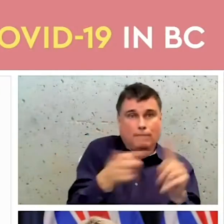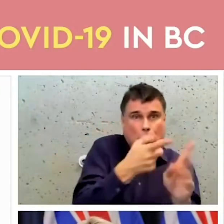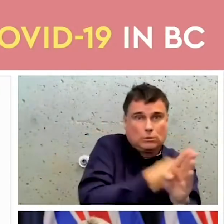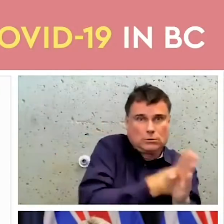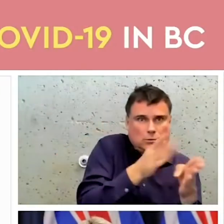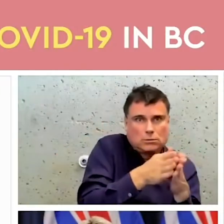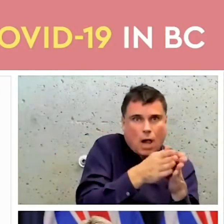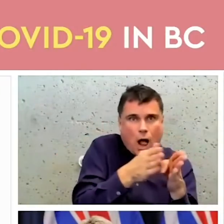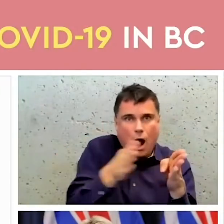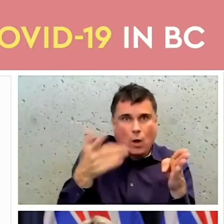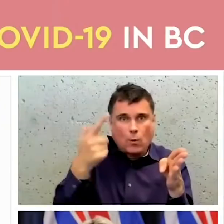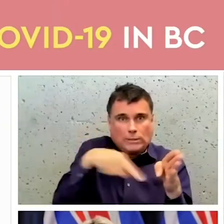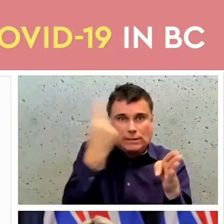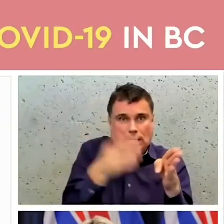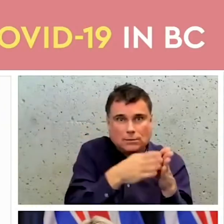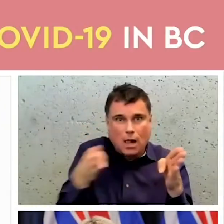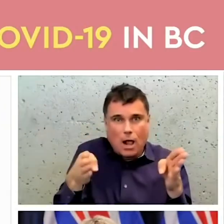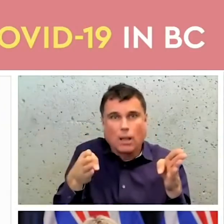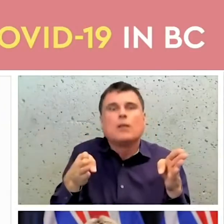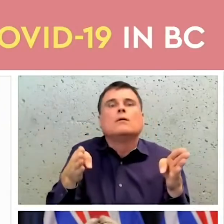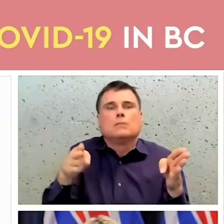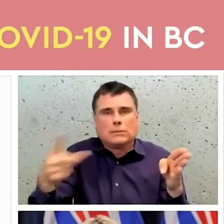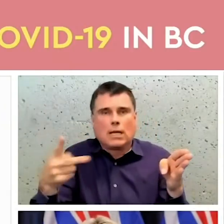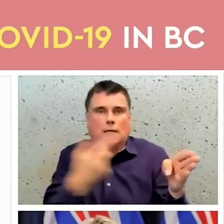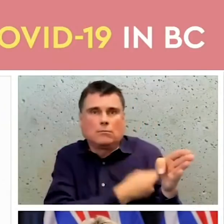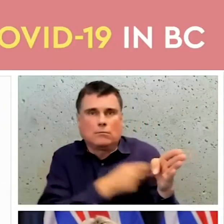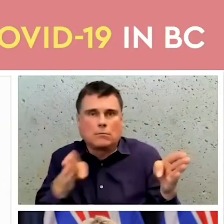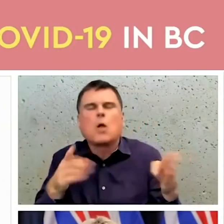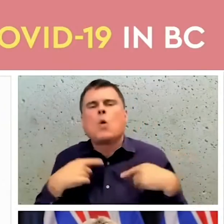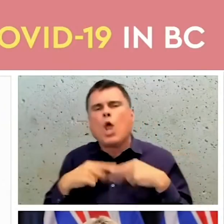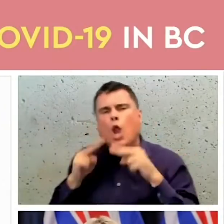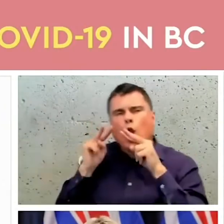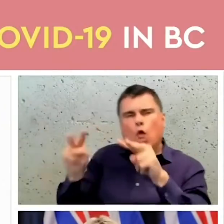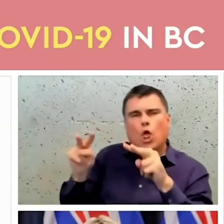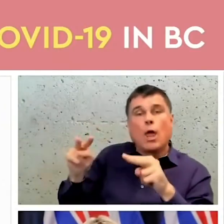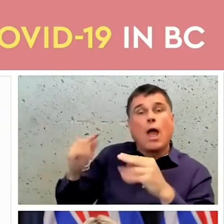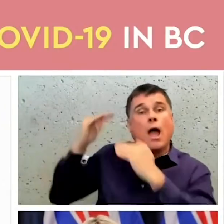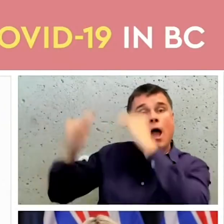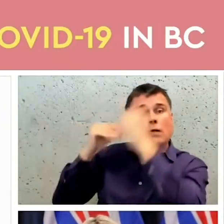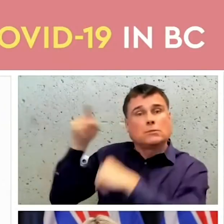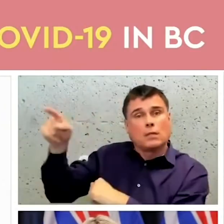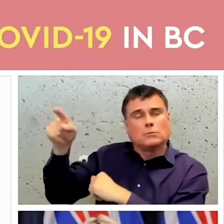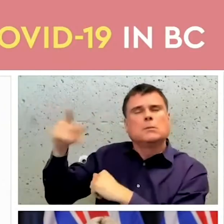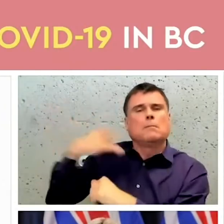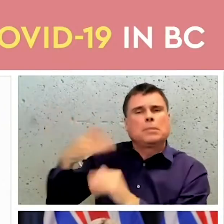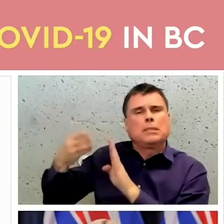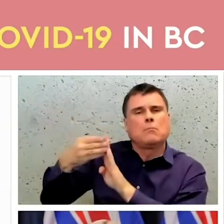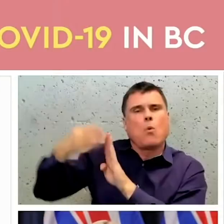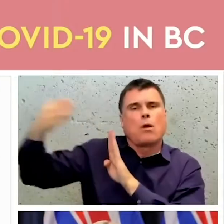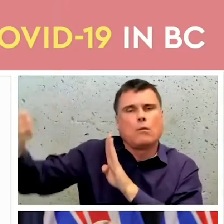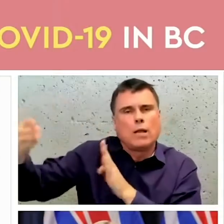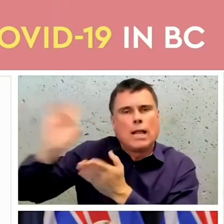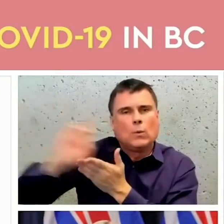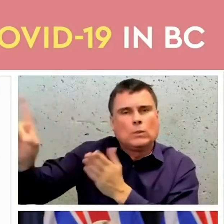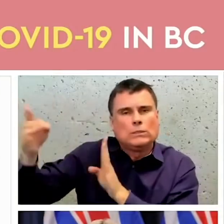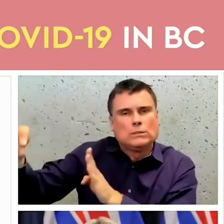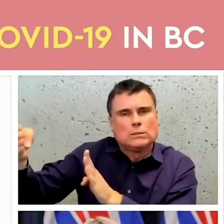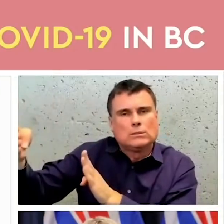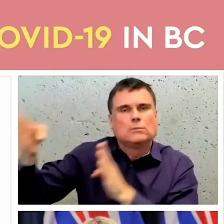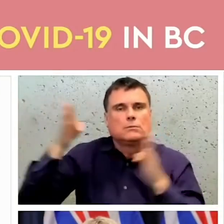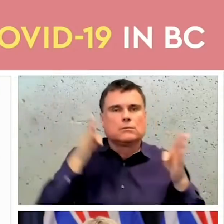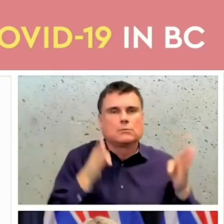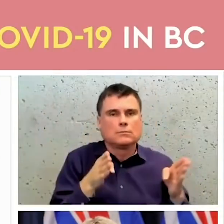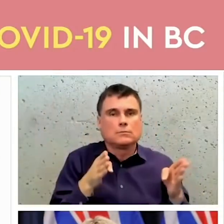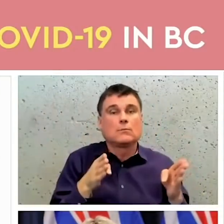gives stronger and longer lasting protection. So the optimal interval that's recommended by the National Advisory Committee is 8